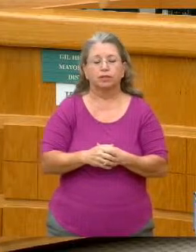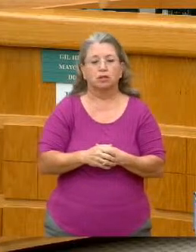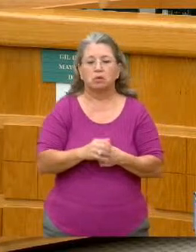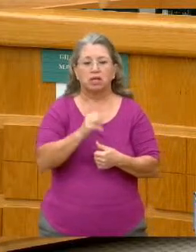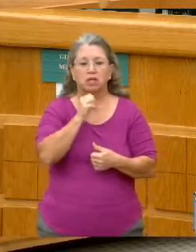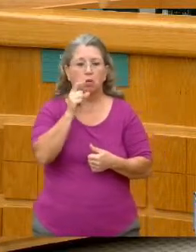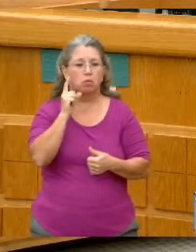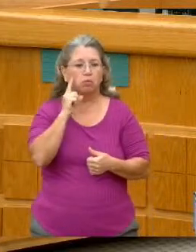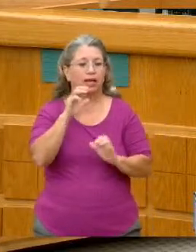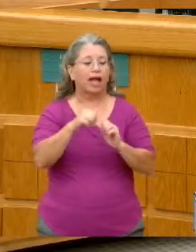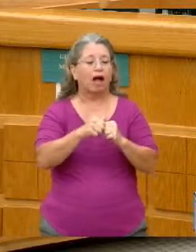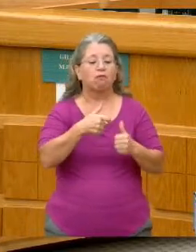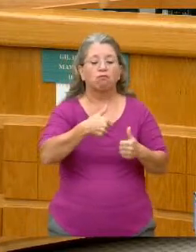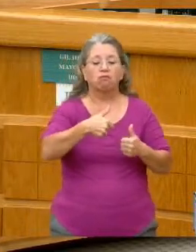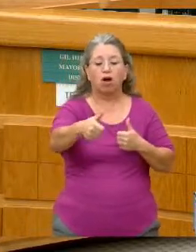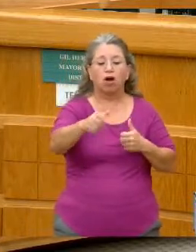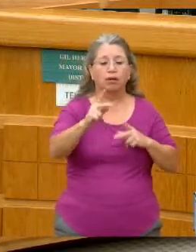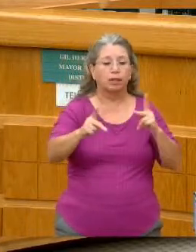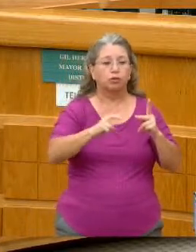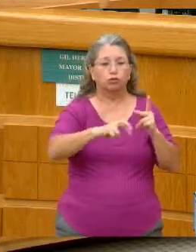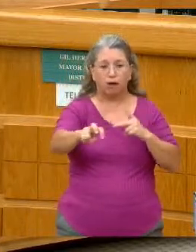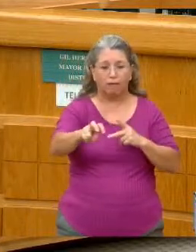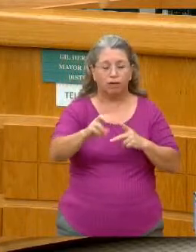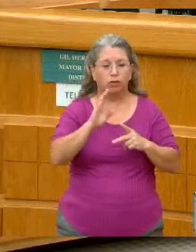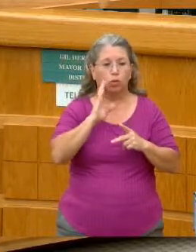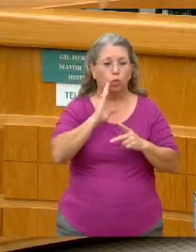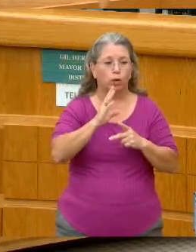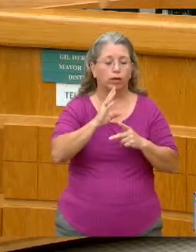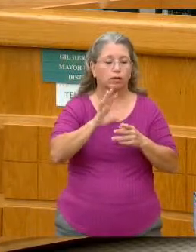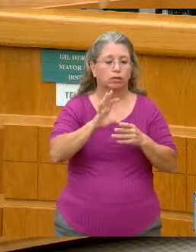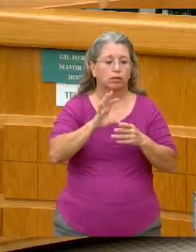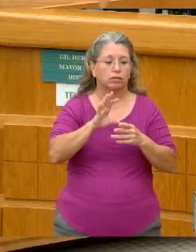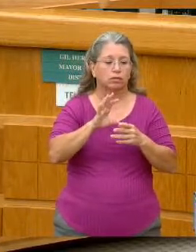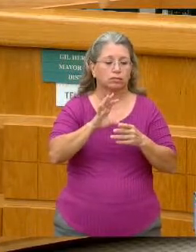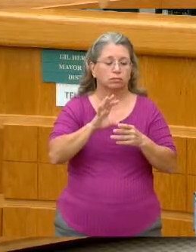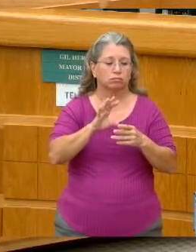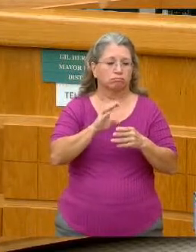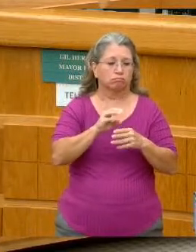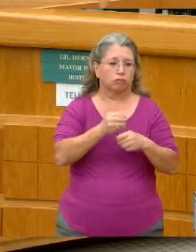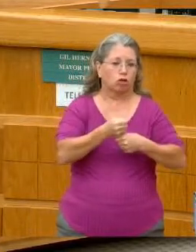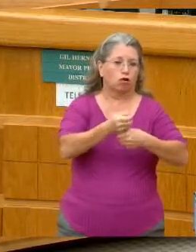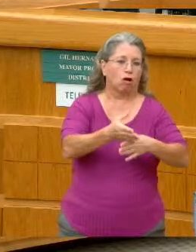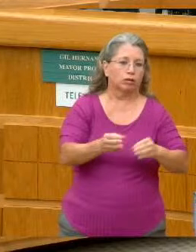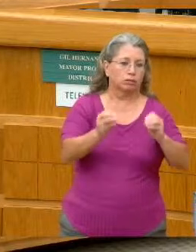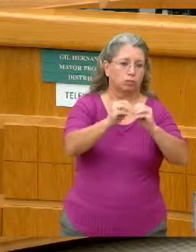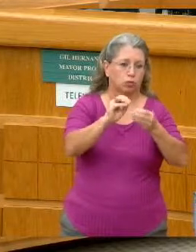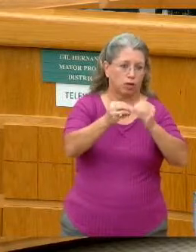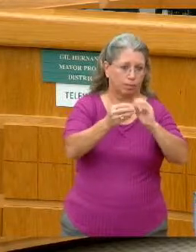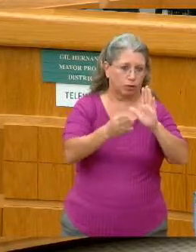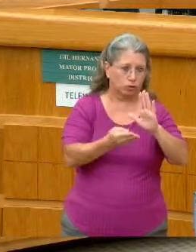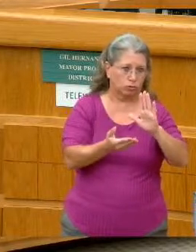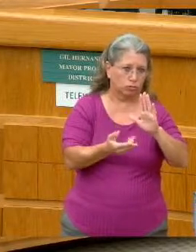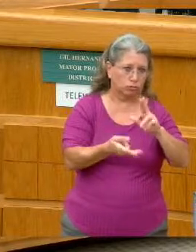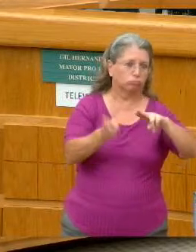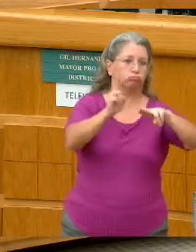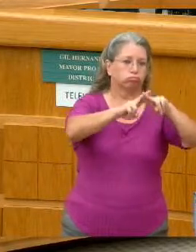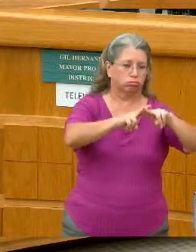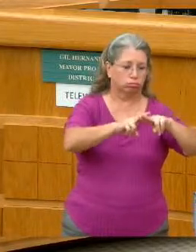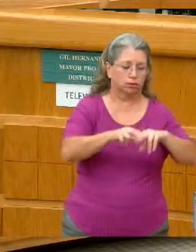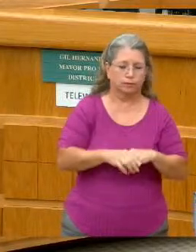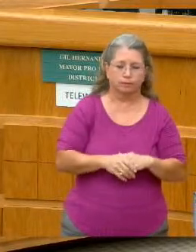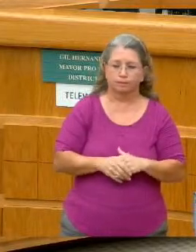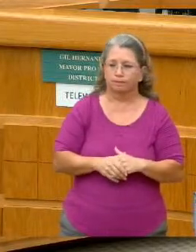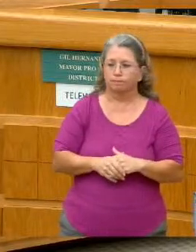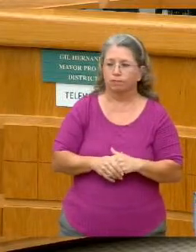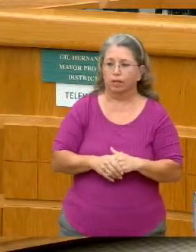transmission rate in the future. And that's a good sign. We want to try to keep these where they are. We don't want them to go up. But these aren't the